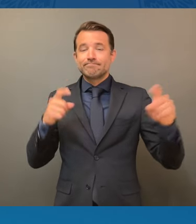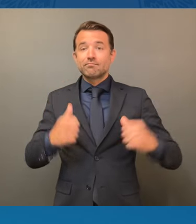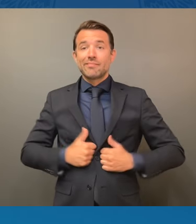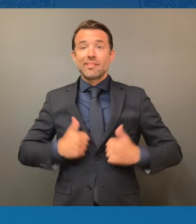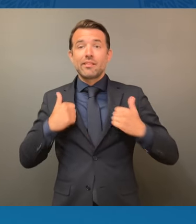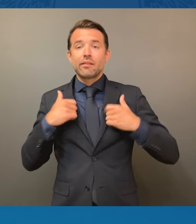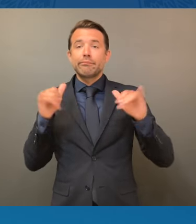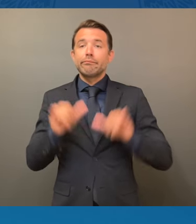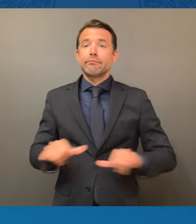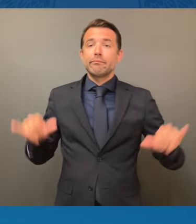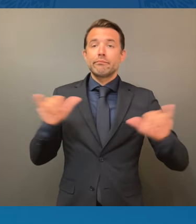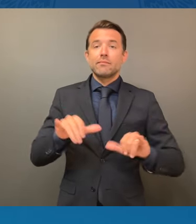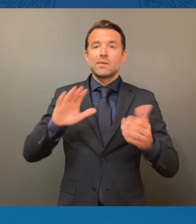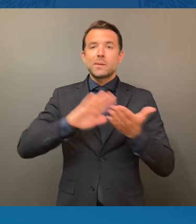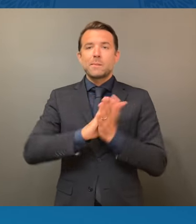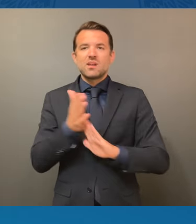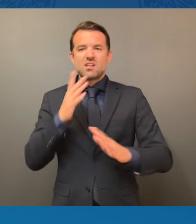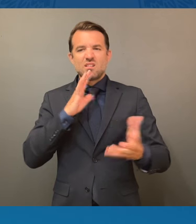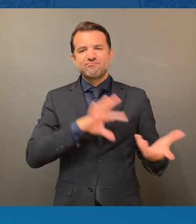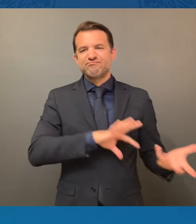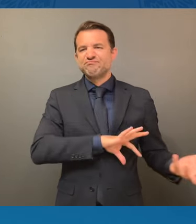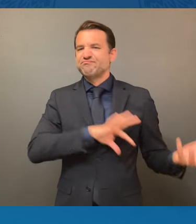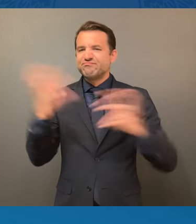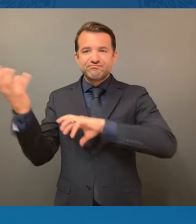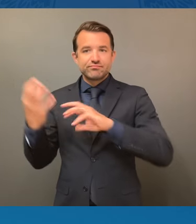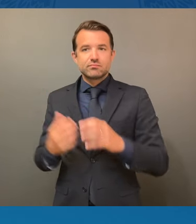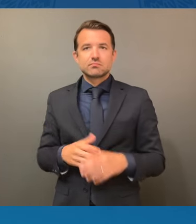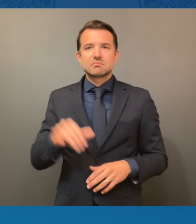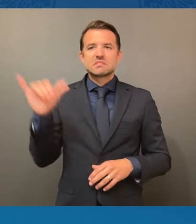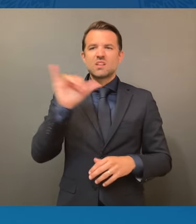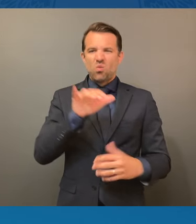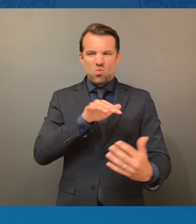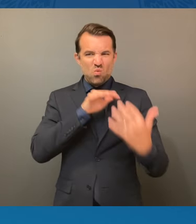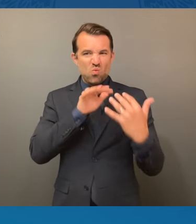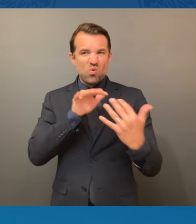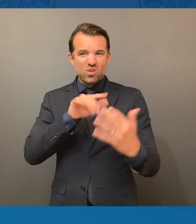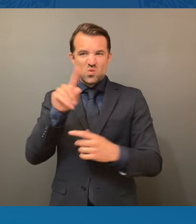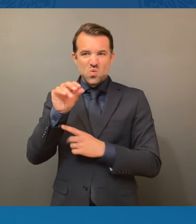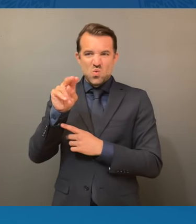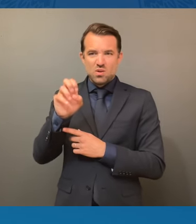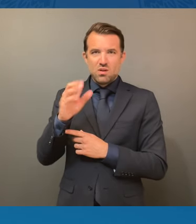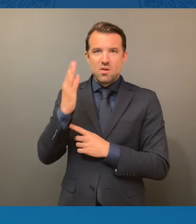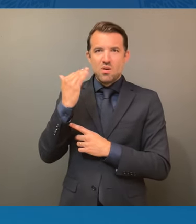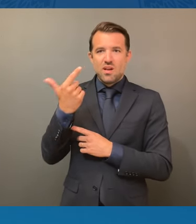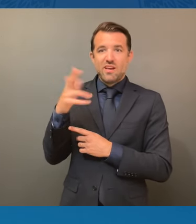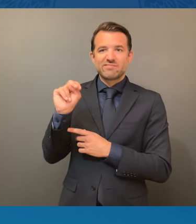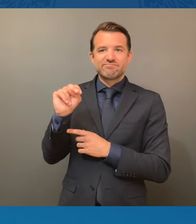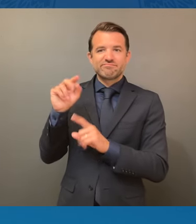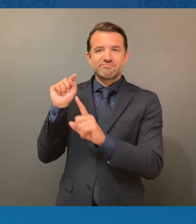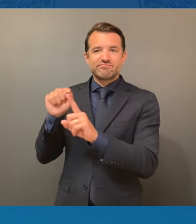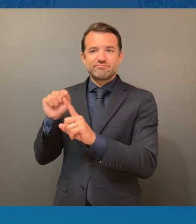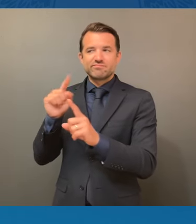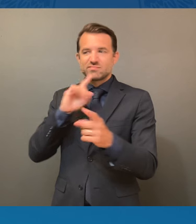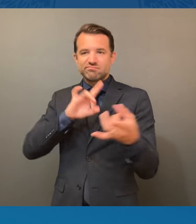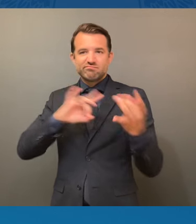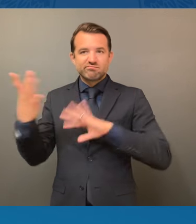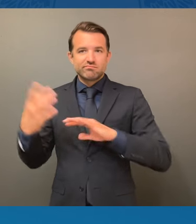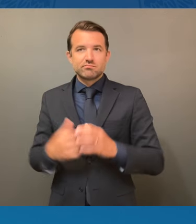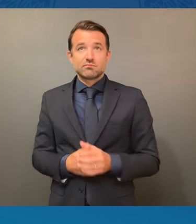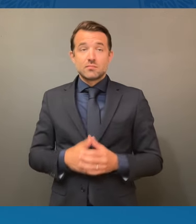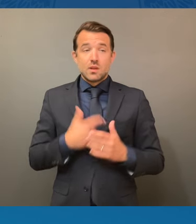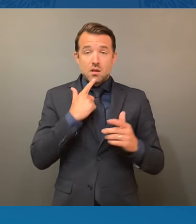war zones by horrific acts of gun violence. Mass shootings have made